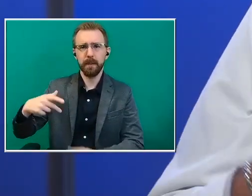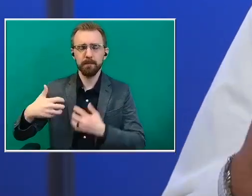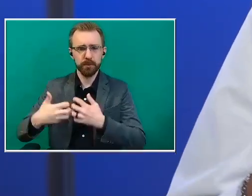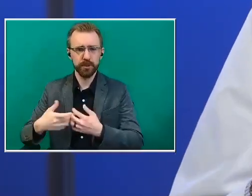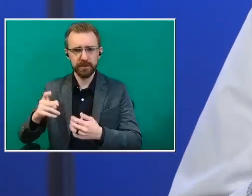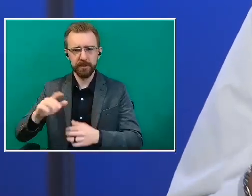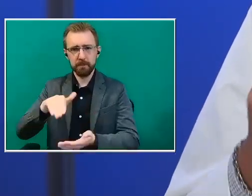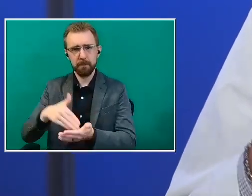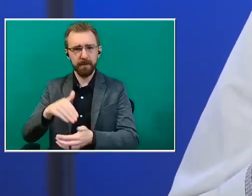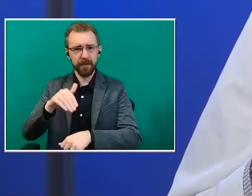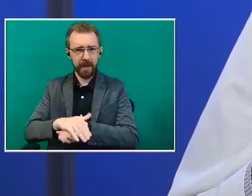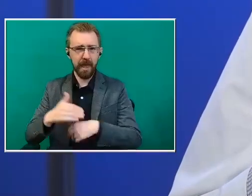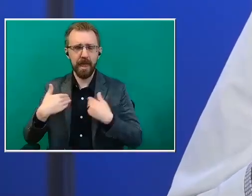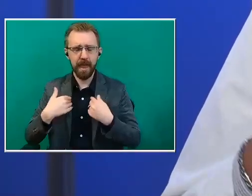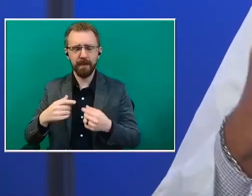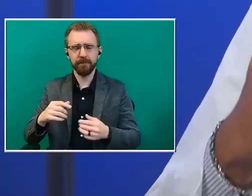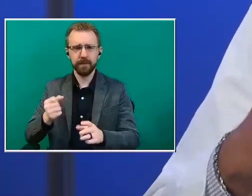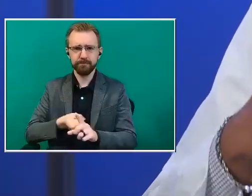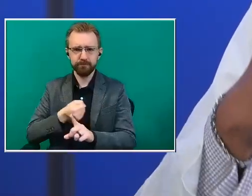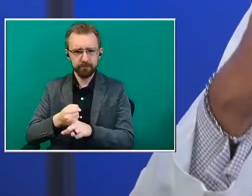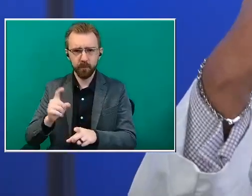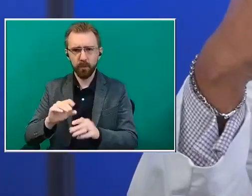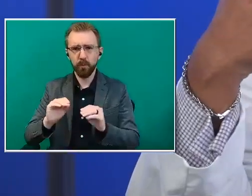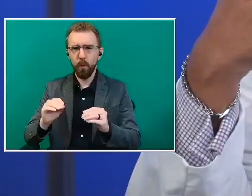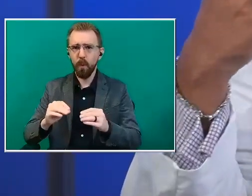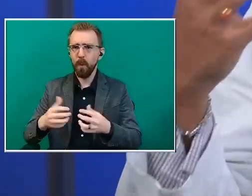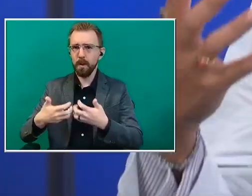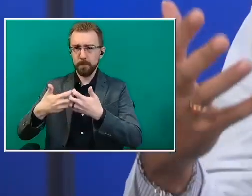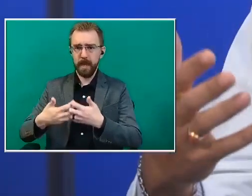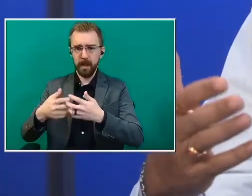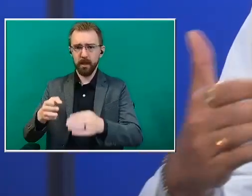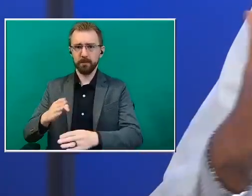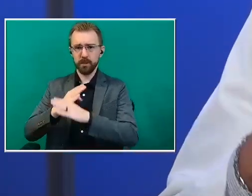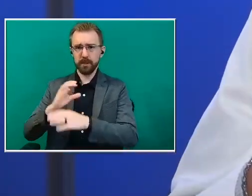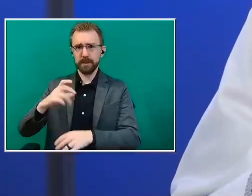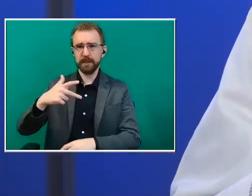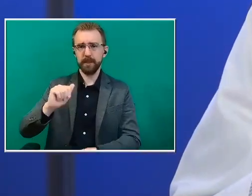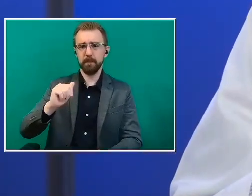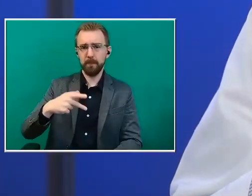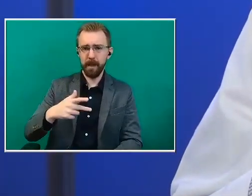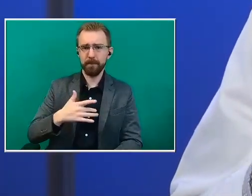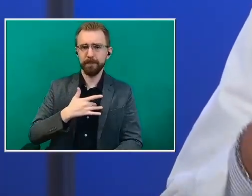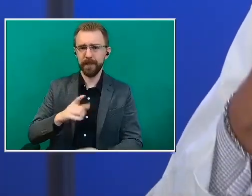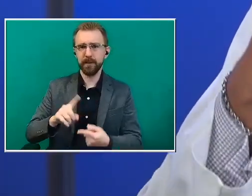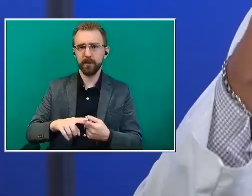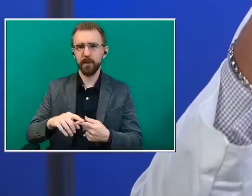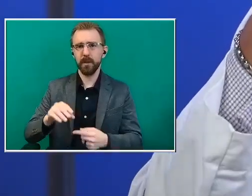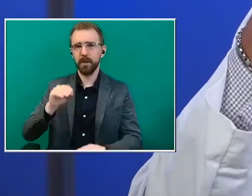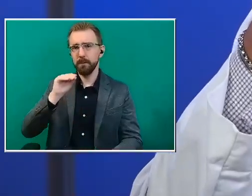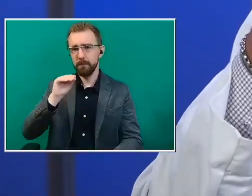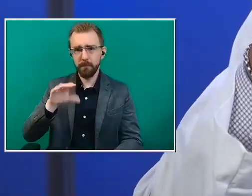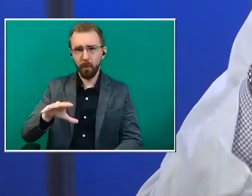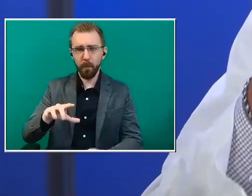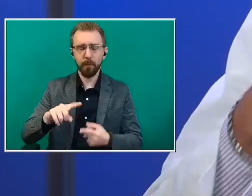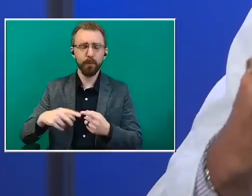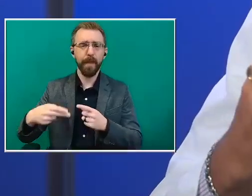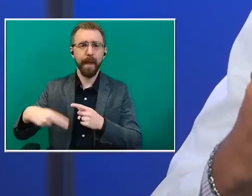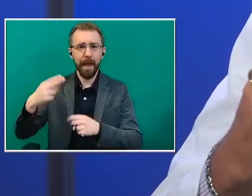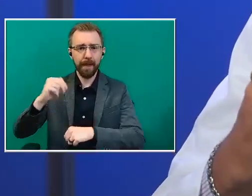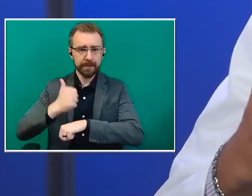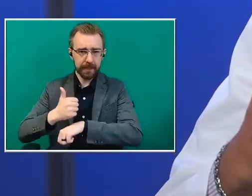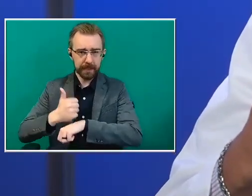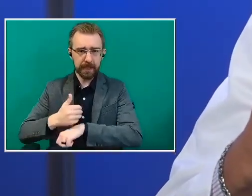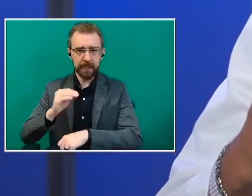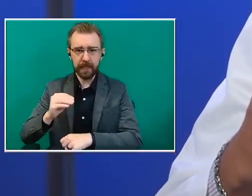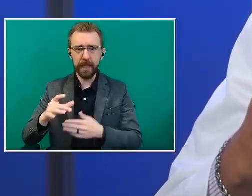episode where there is no mechanical obstruction. The CPAP ends to blow to the highest setting, and that can lead to leakage even if